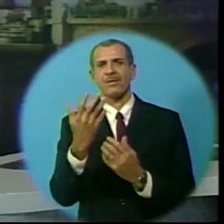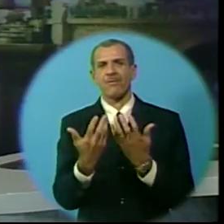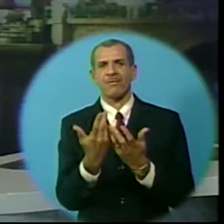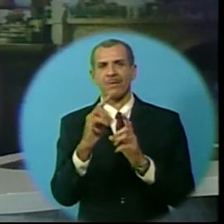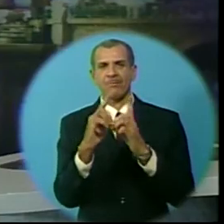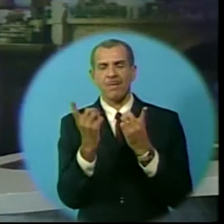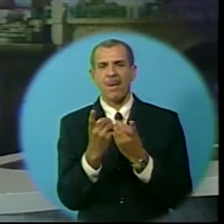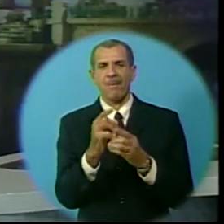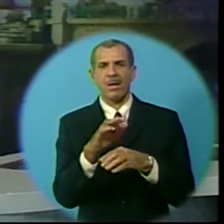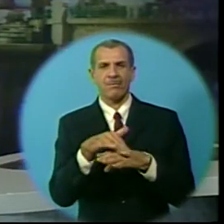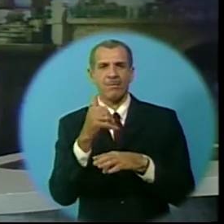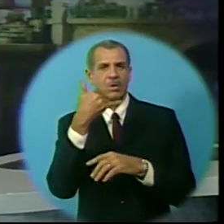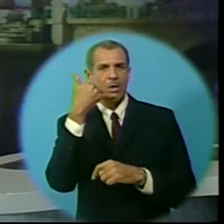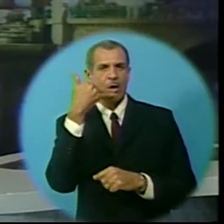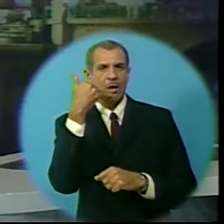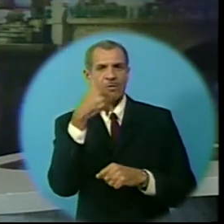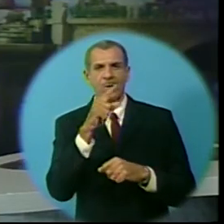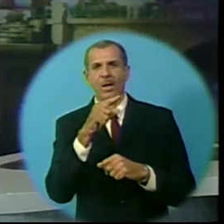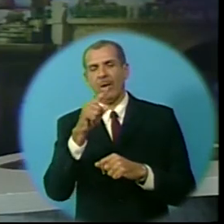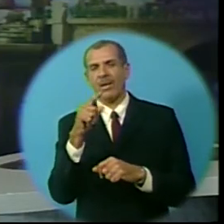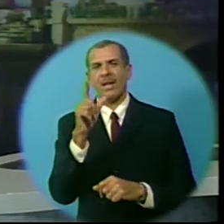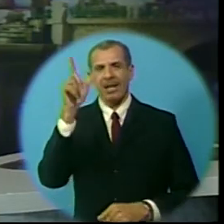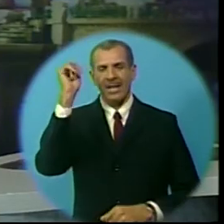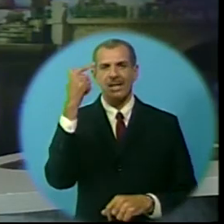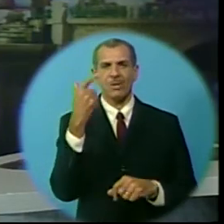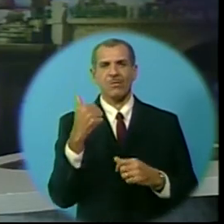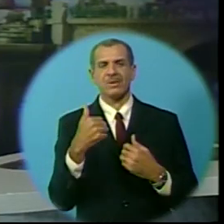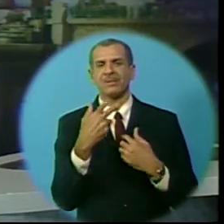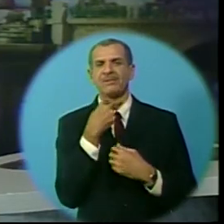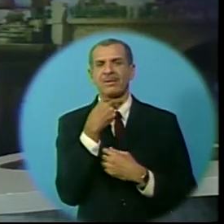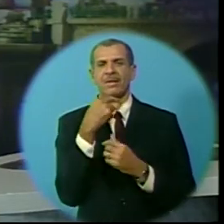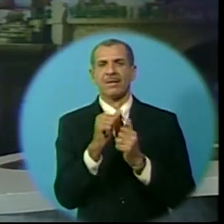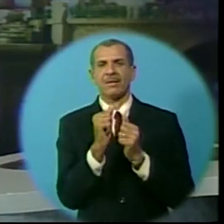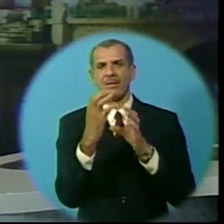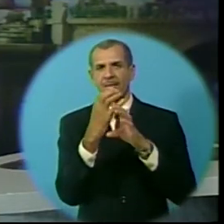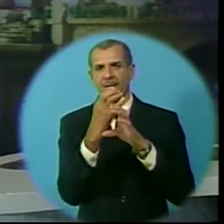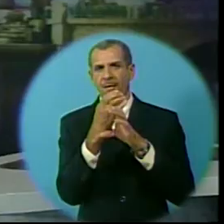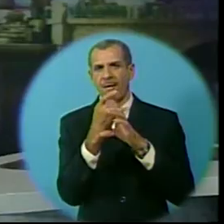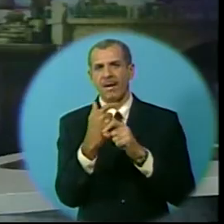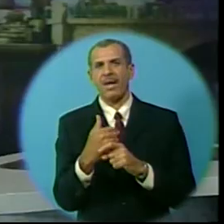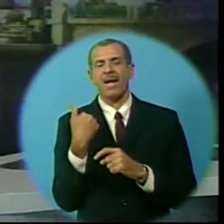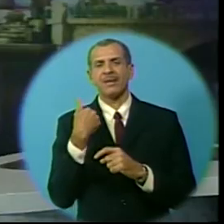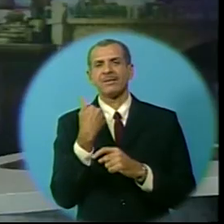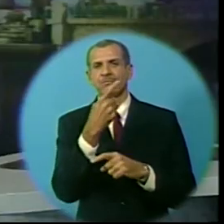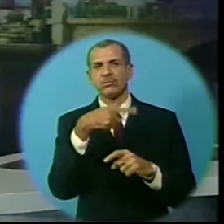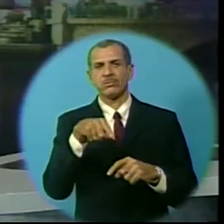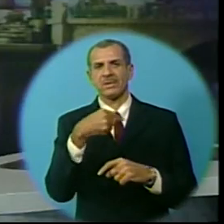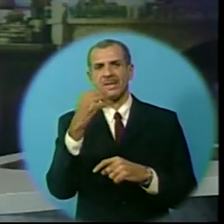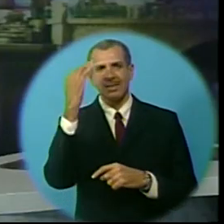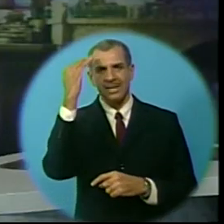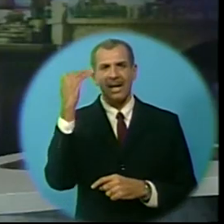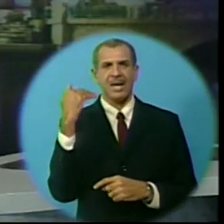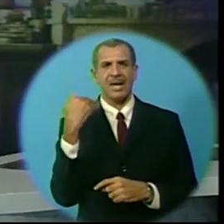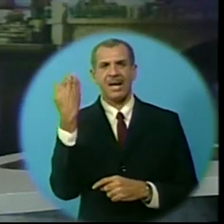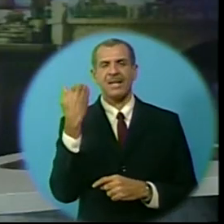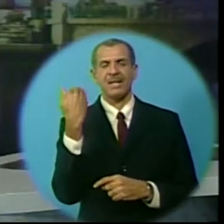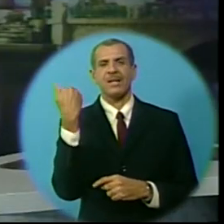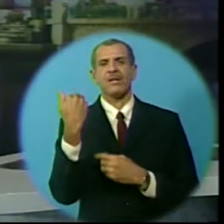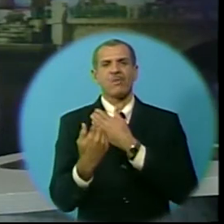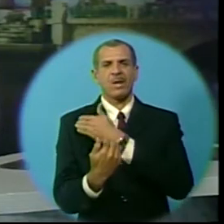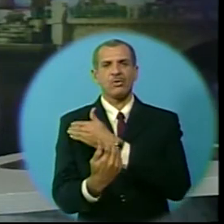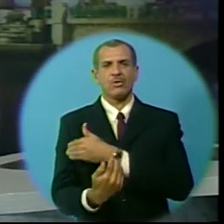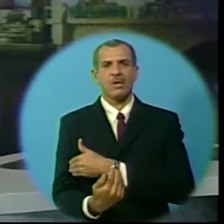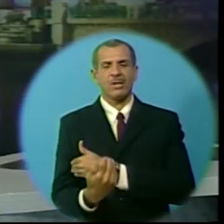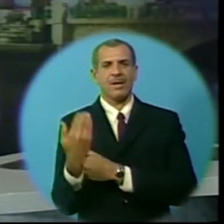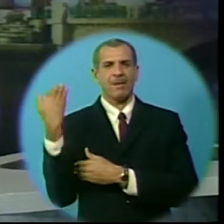in to assist after Wentworth Linton was reportedly trapped in his car. He received lacerations to his head, right shoulder and